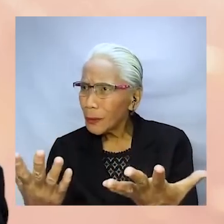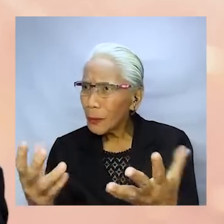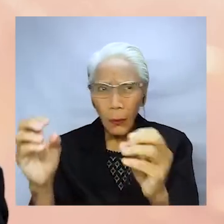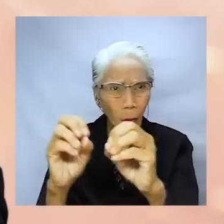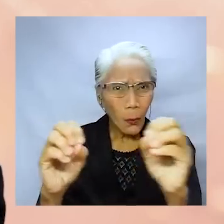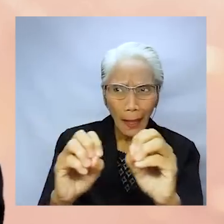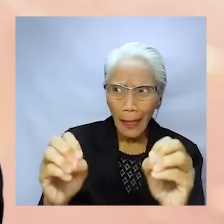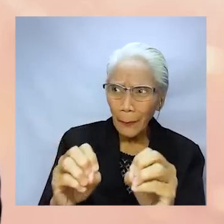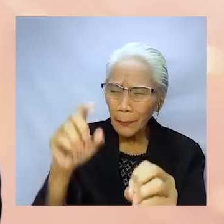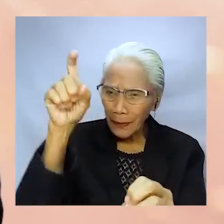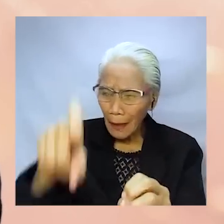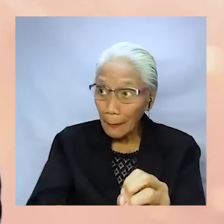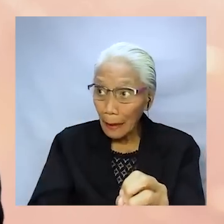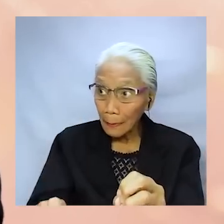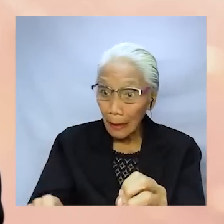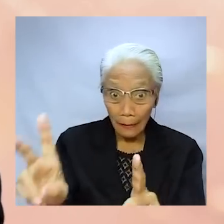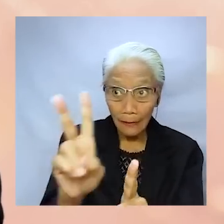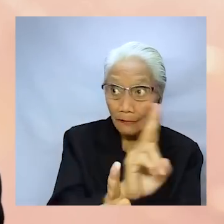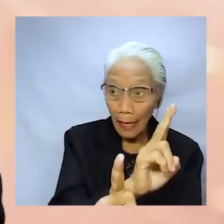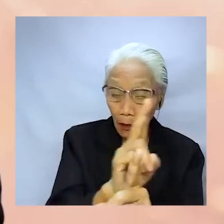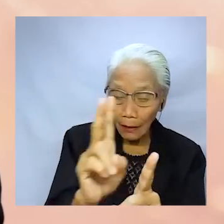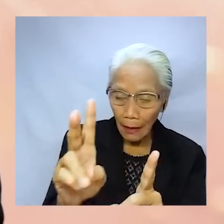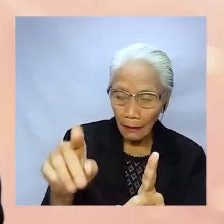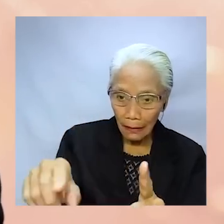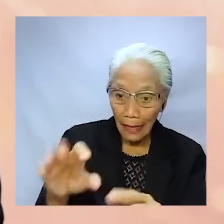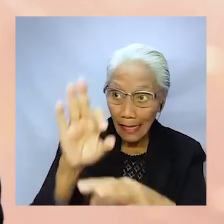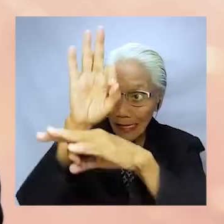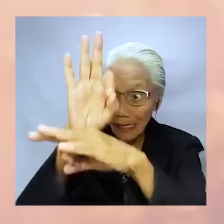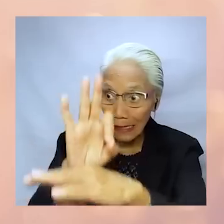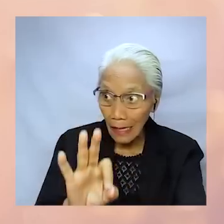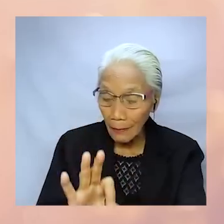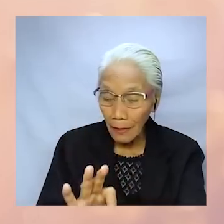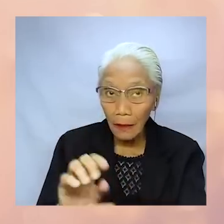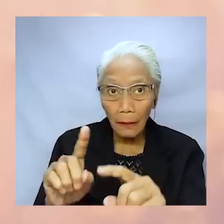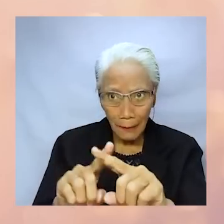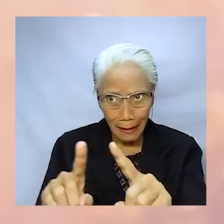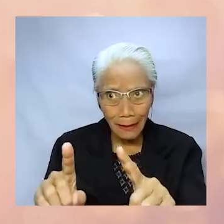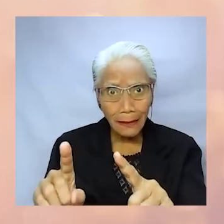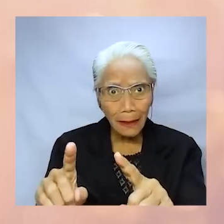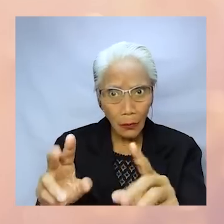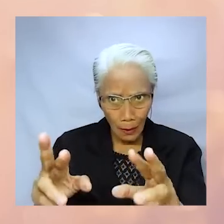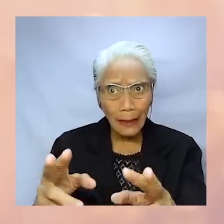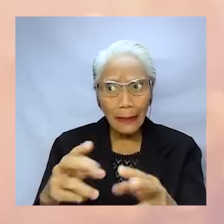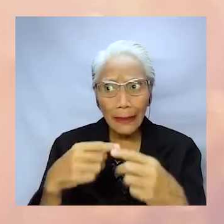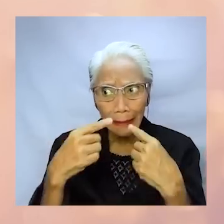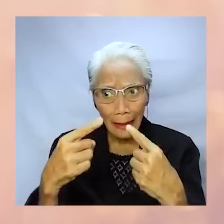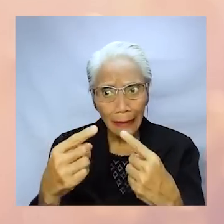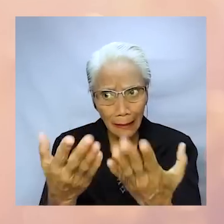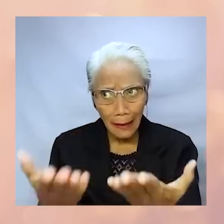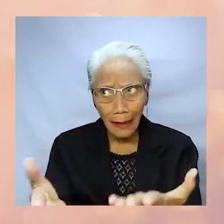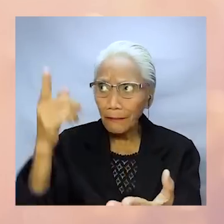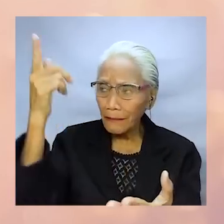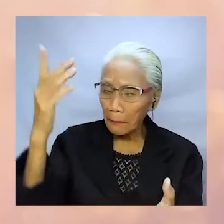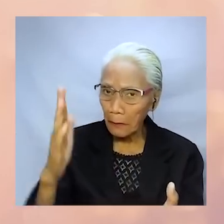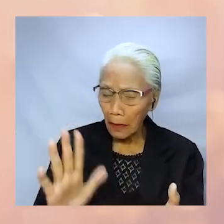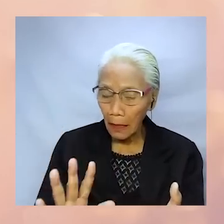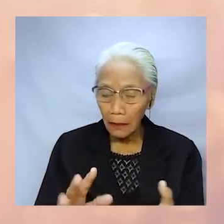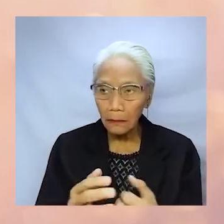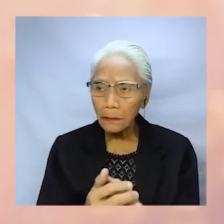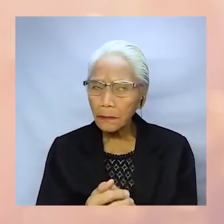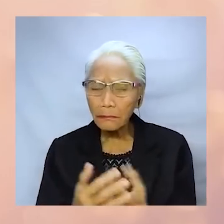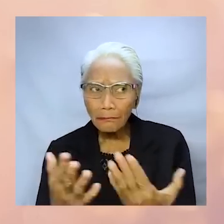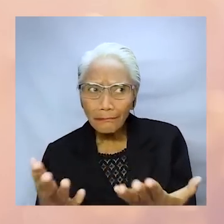the Sabbath and still claim to be from God. They looked at the law, at least they looked at